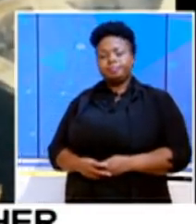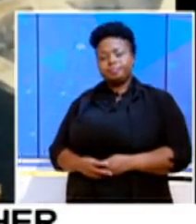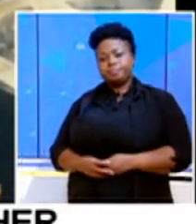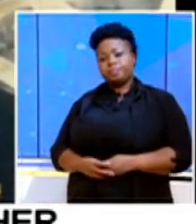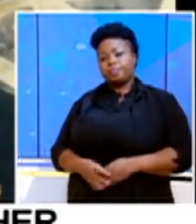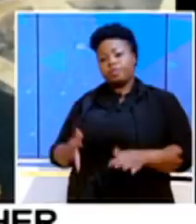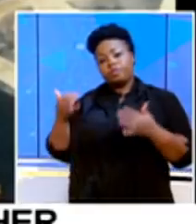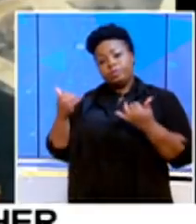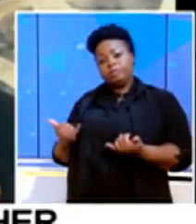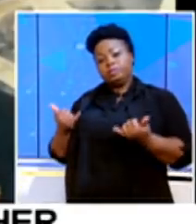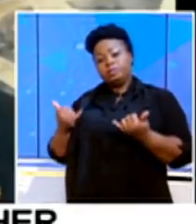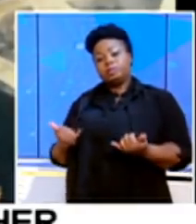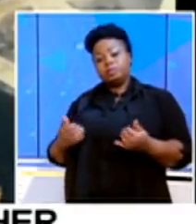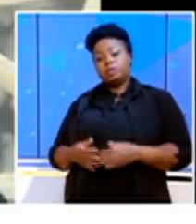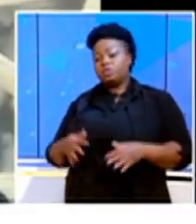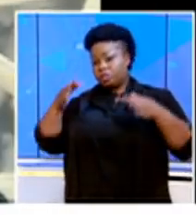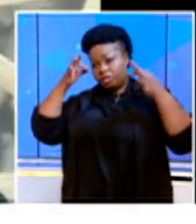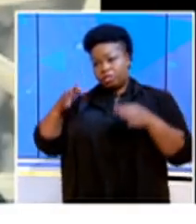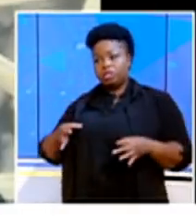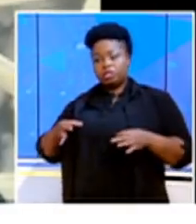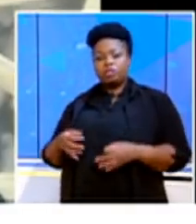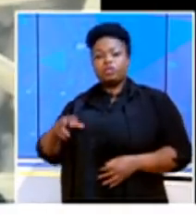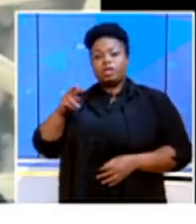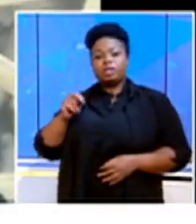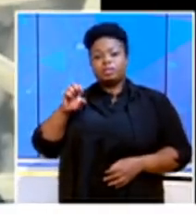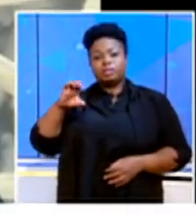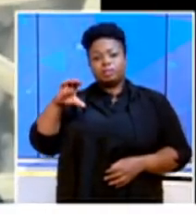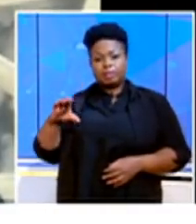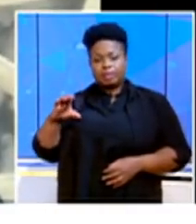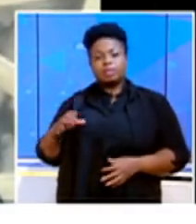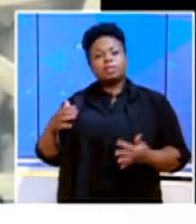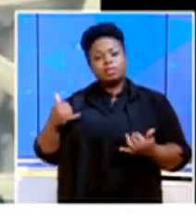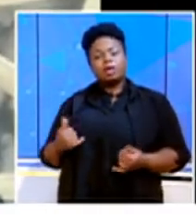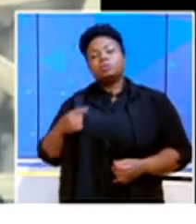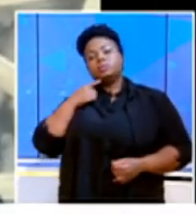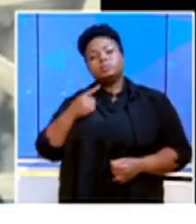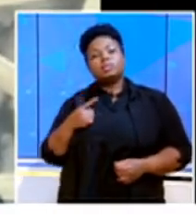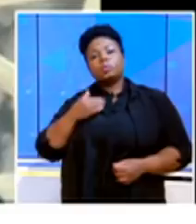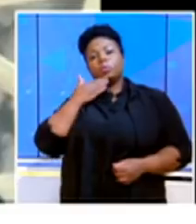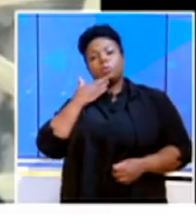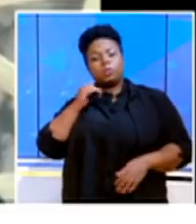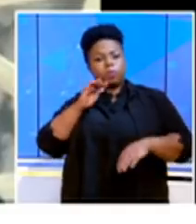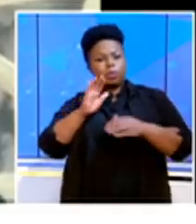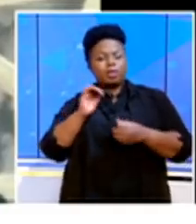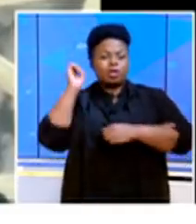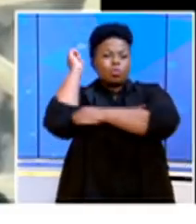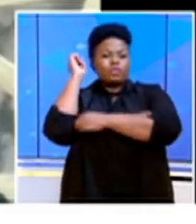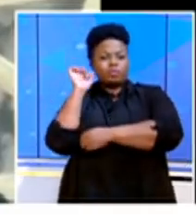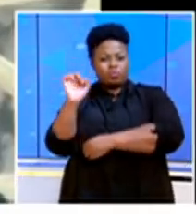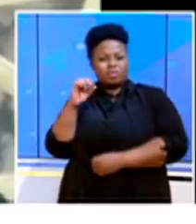Well, for now, Sakina, in terms of the decision of the National Executive Committee, it's going to be the Secretary-General's